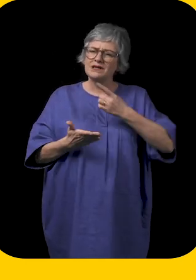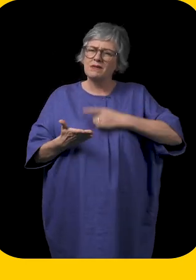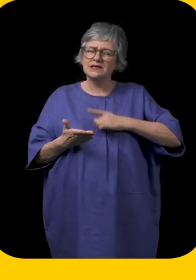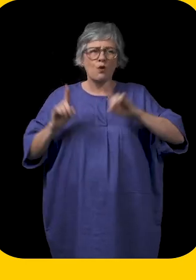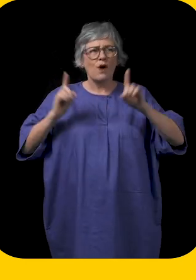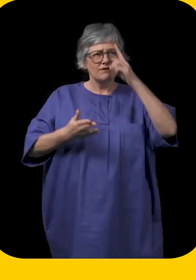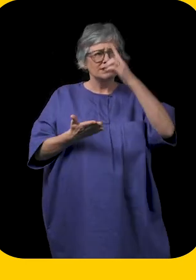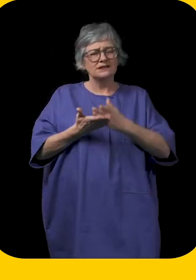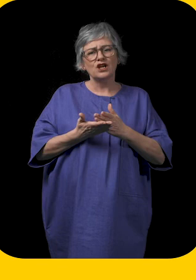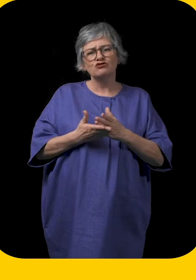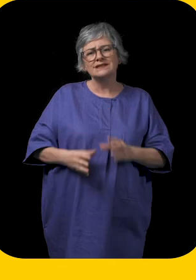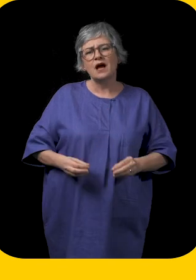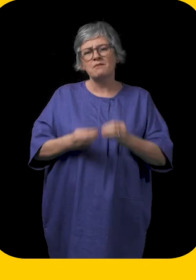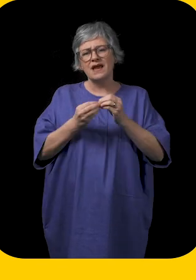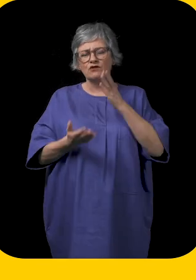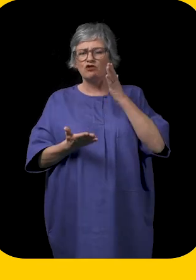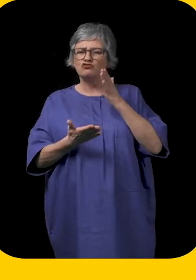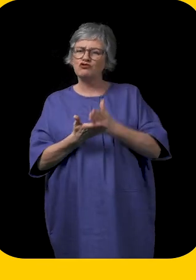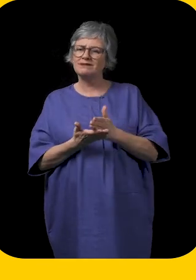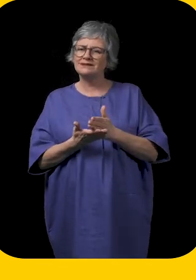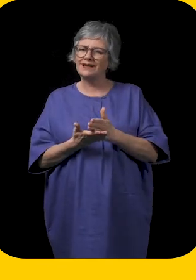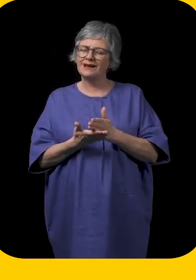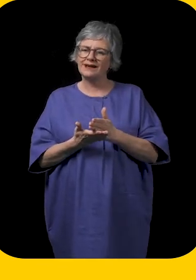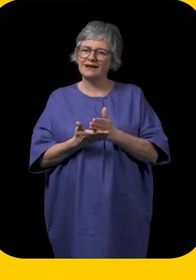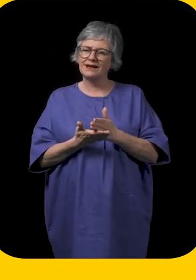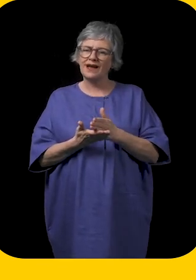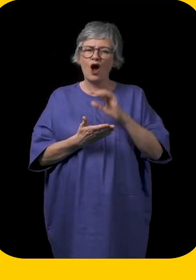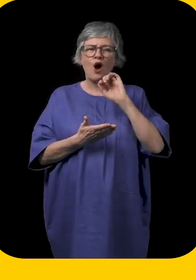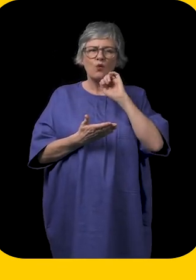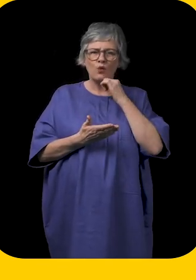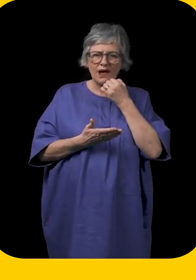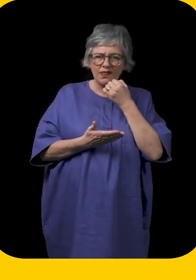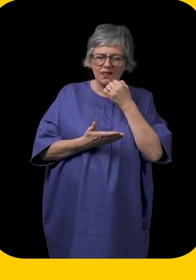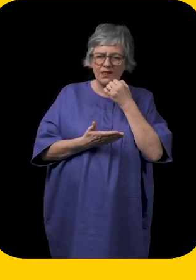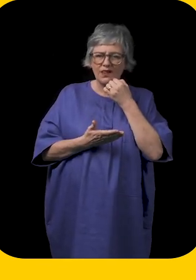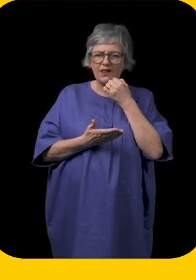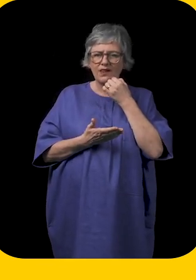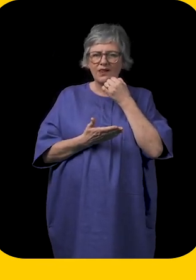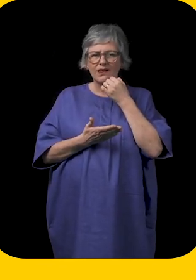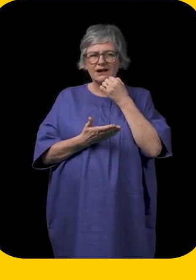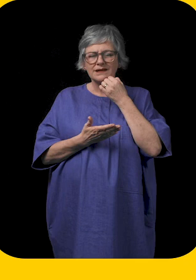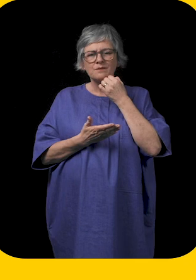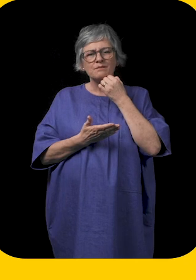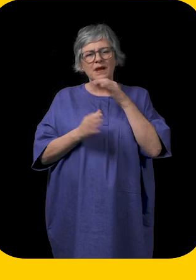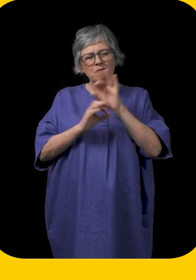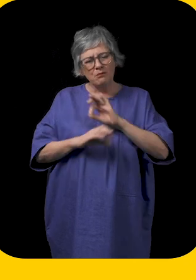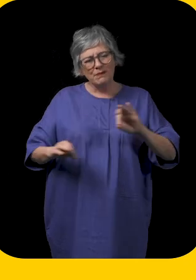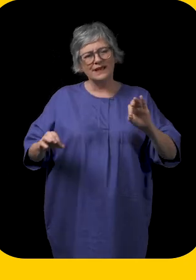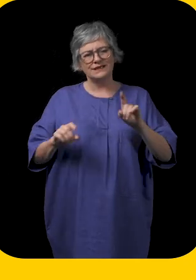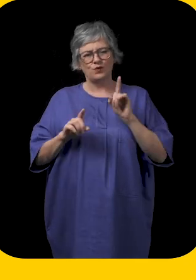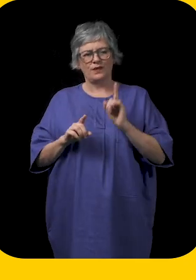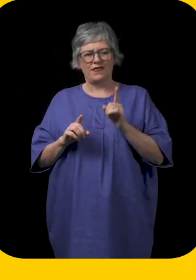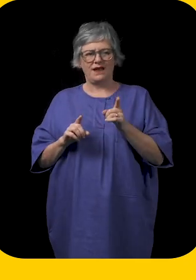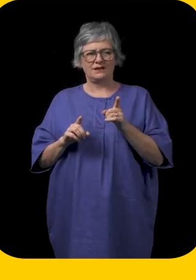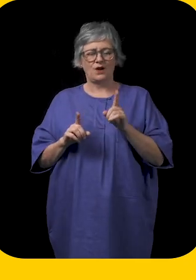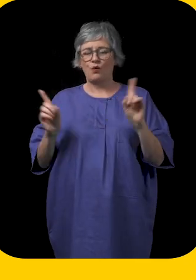And just trusting myself in whatever decisions that I make, and trusting that I will, you know,